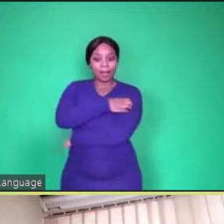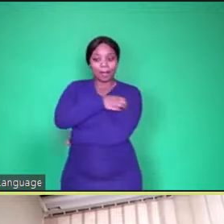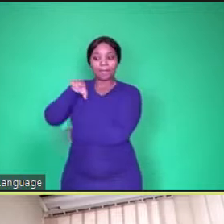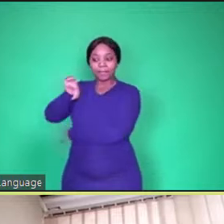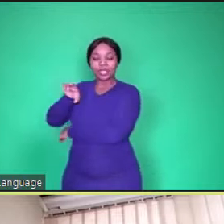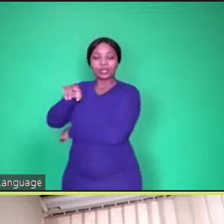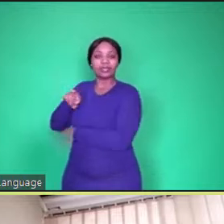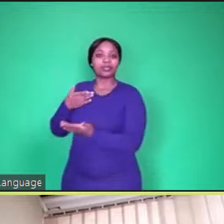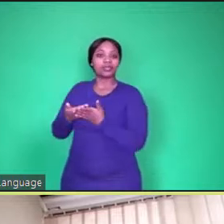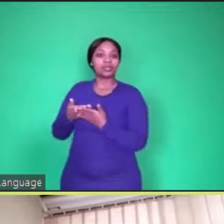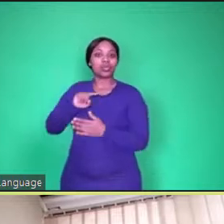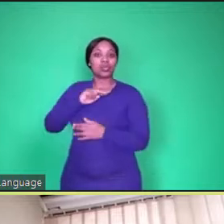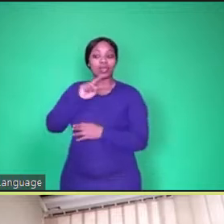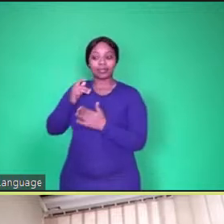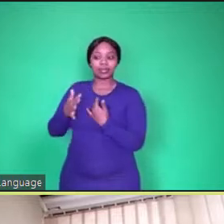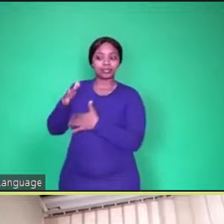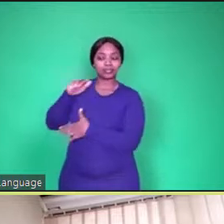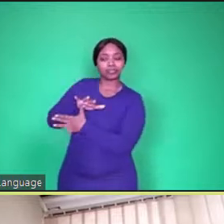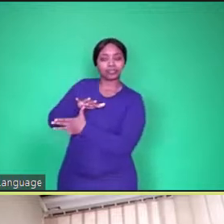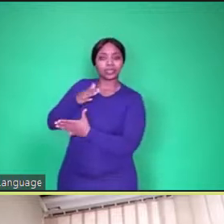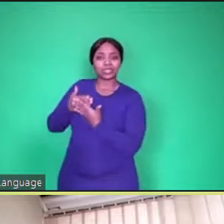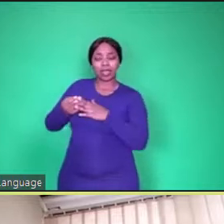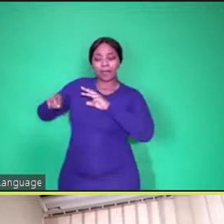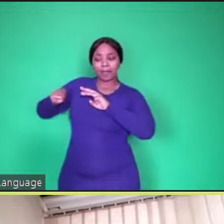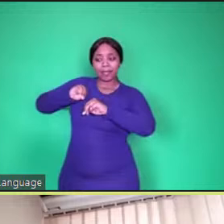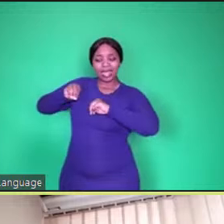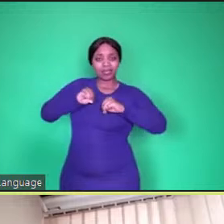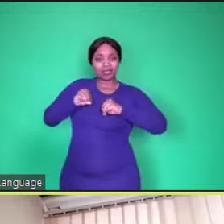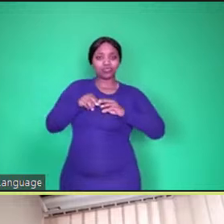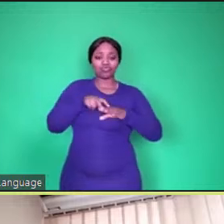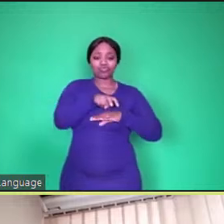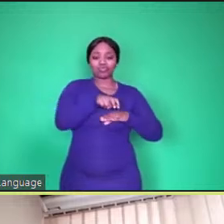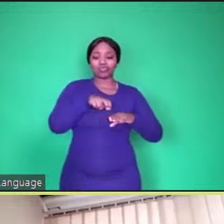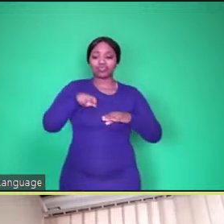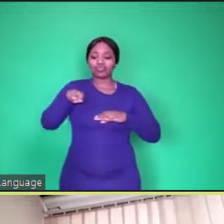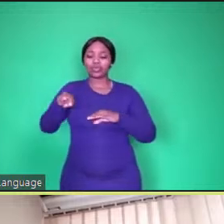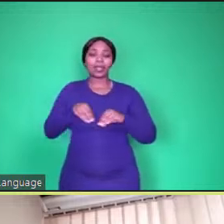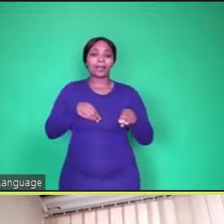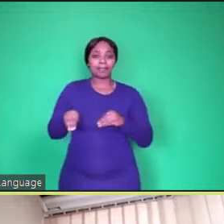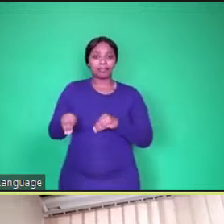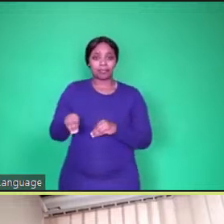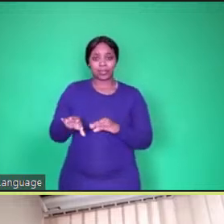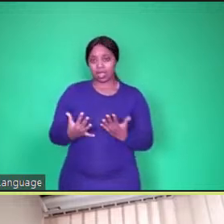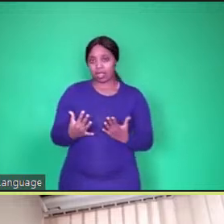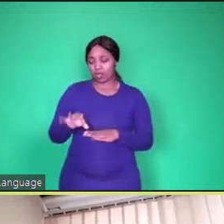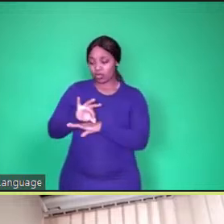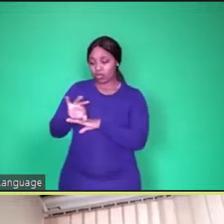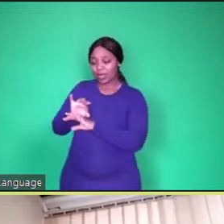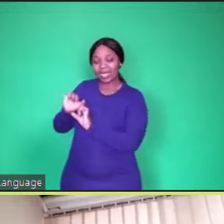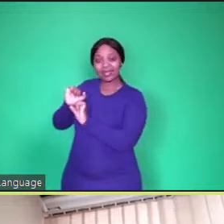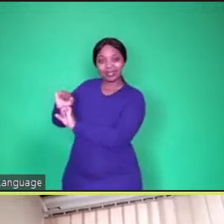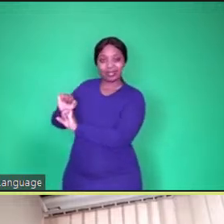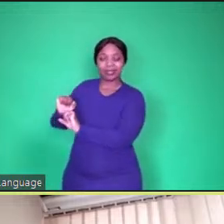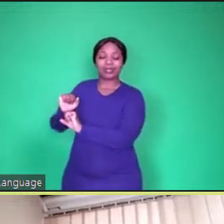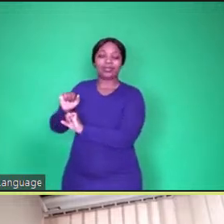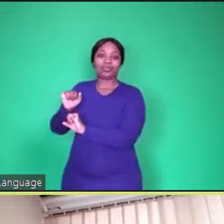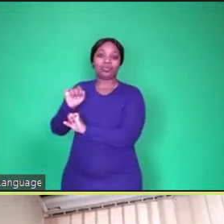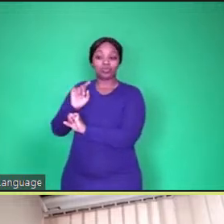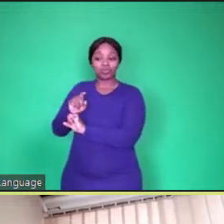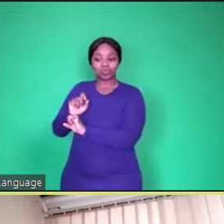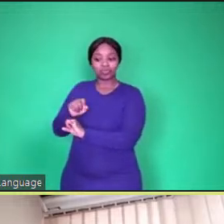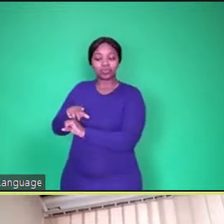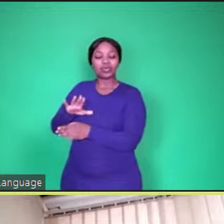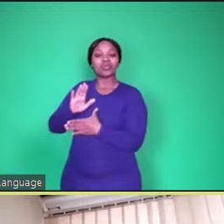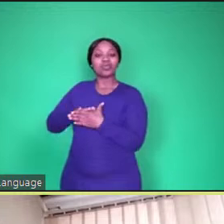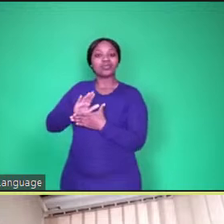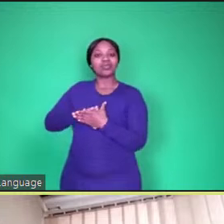actor in terms of managing migration through its planning. Hence, we again